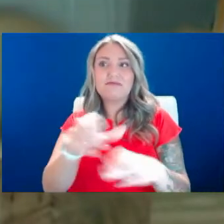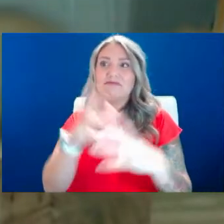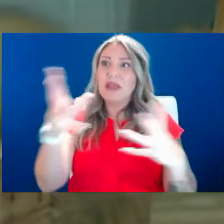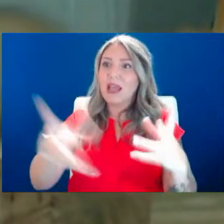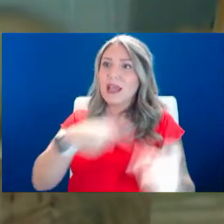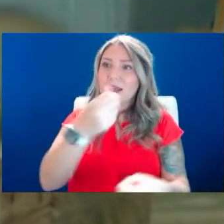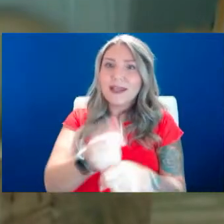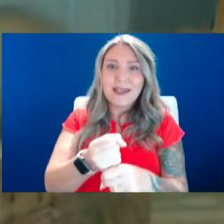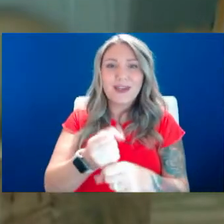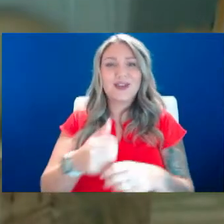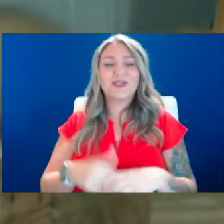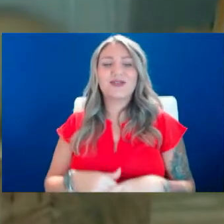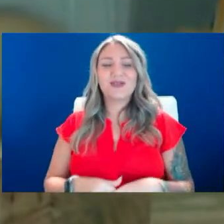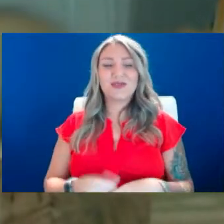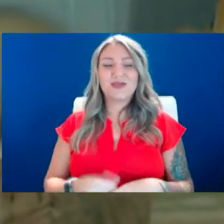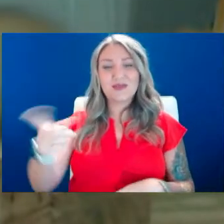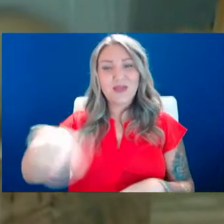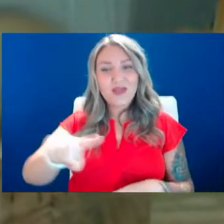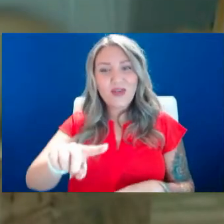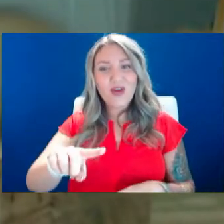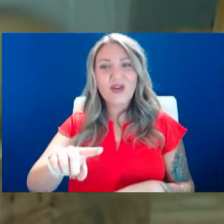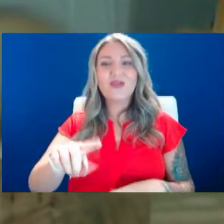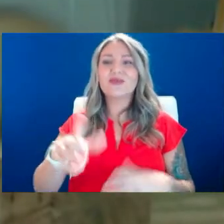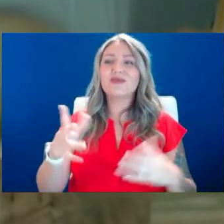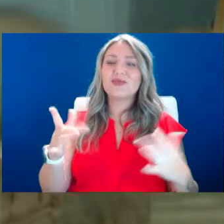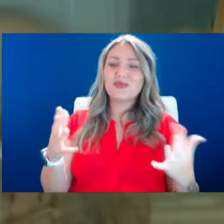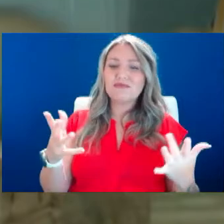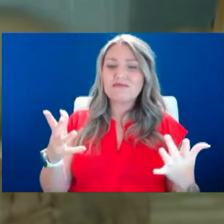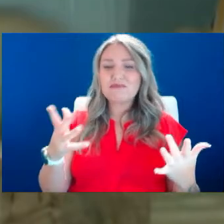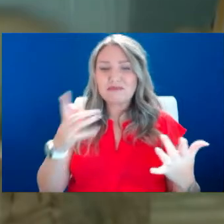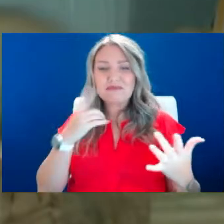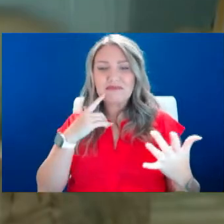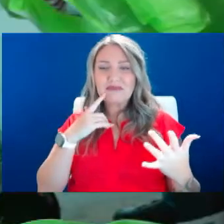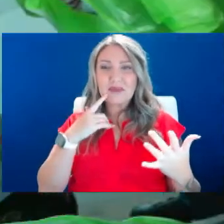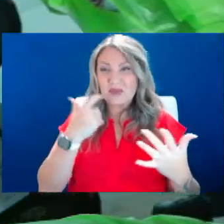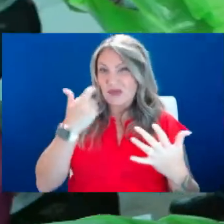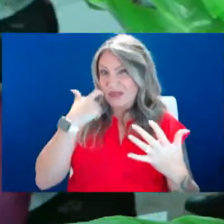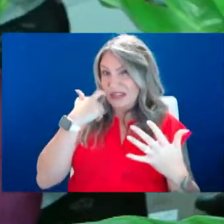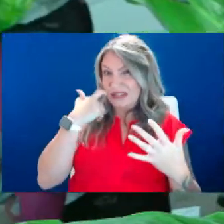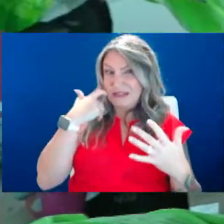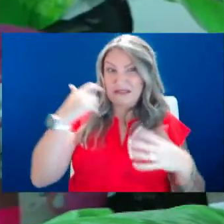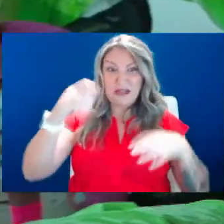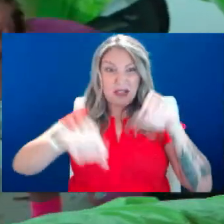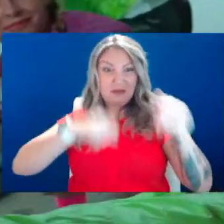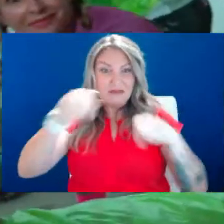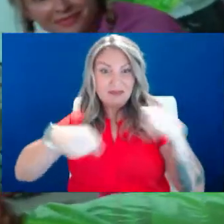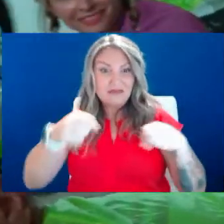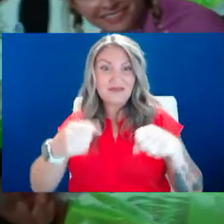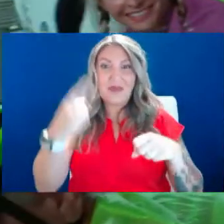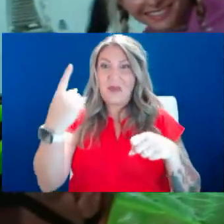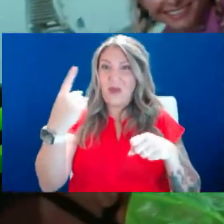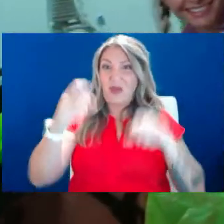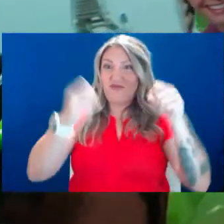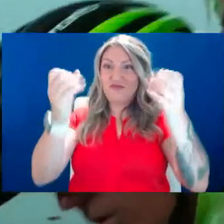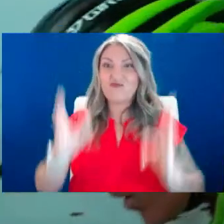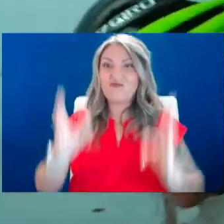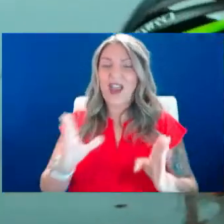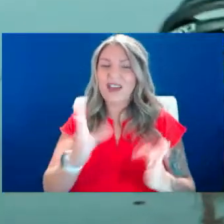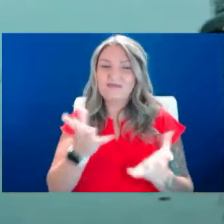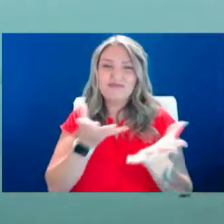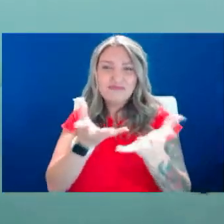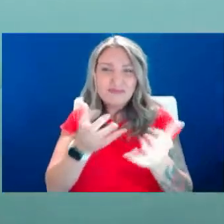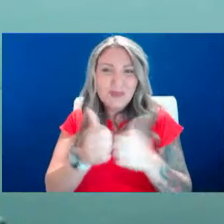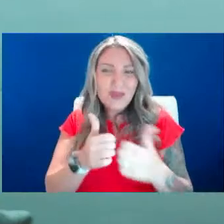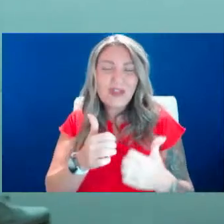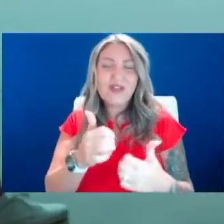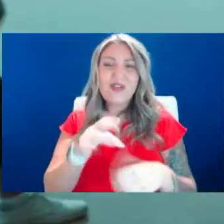You've got those who have just gotten on the bicycle kick really in recent years. One of the riders we was talking to earlier said she'd done nothing